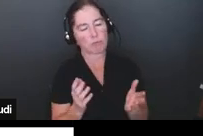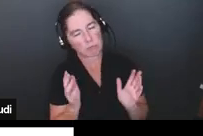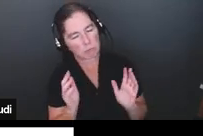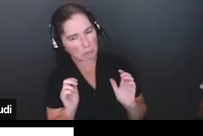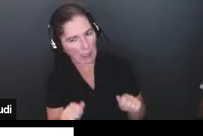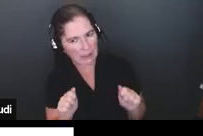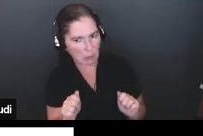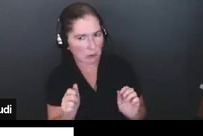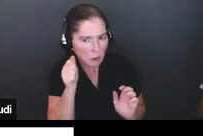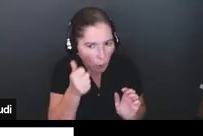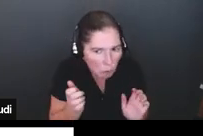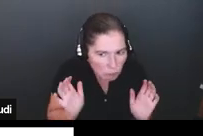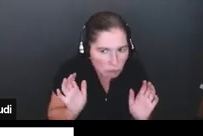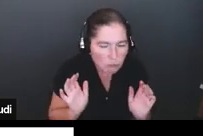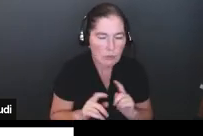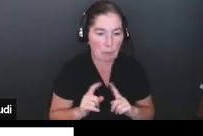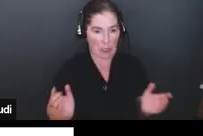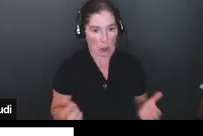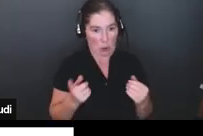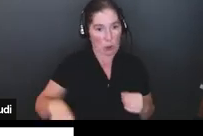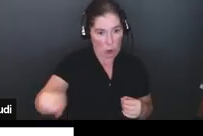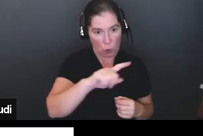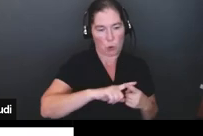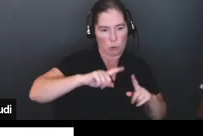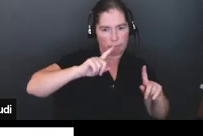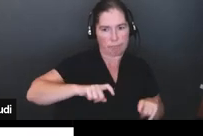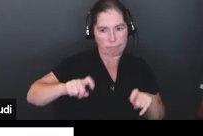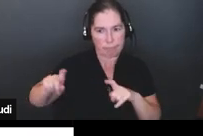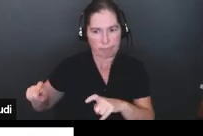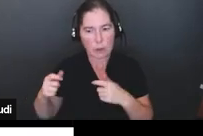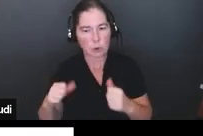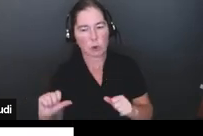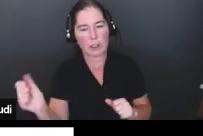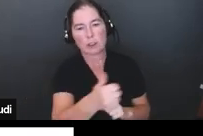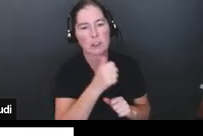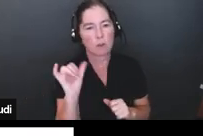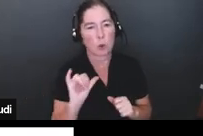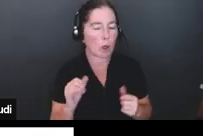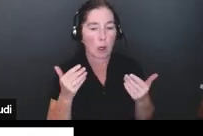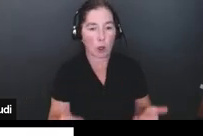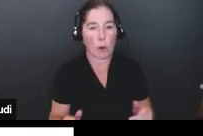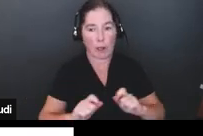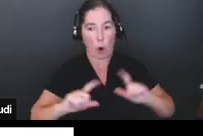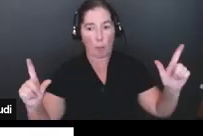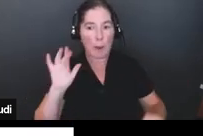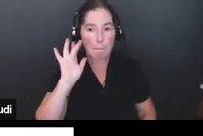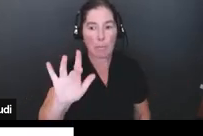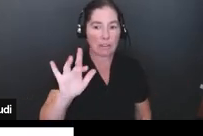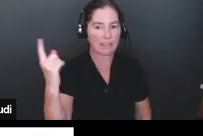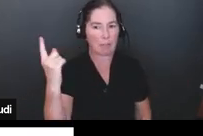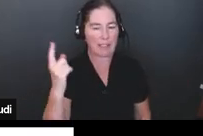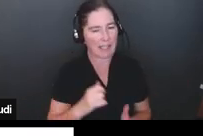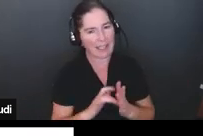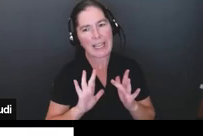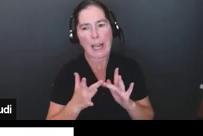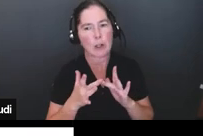time frame. But we really encourage you to go out and try something new. Push the buttons. It's the internet. You